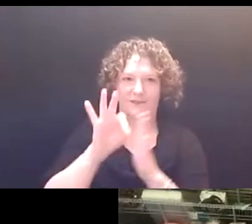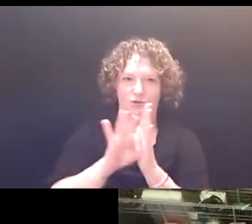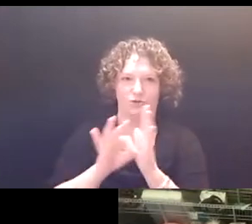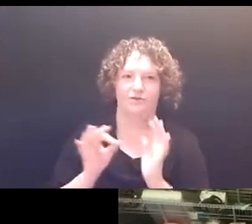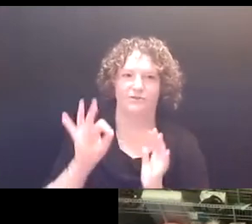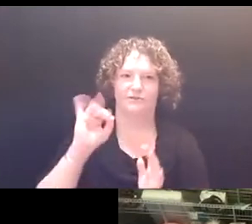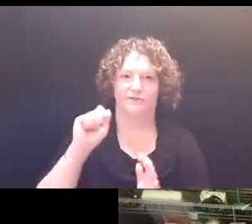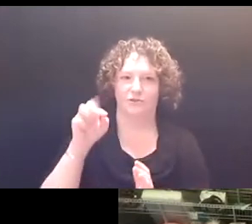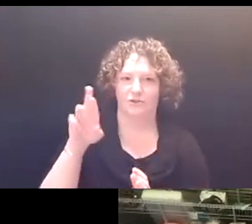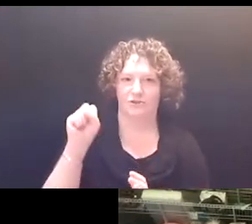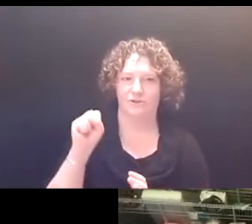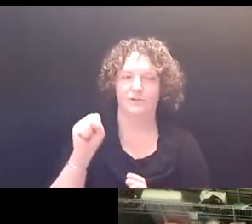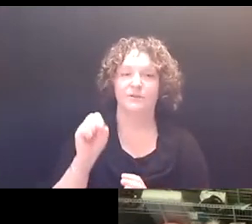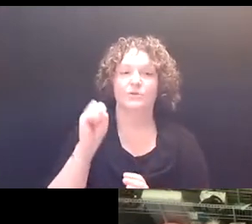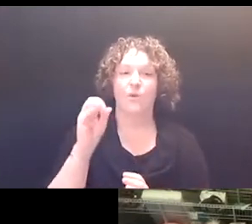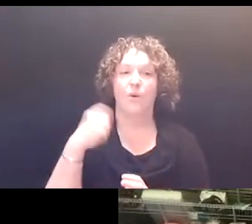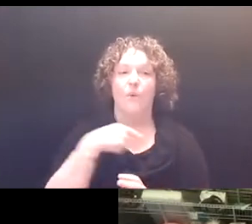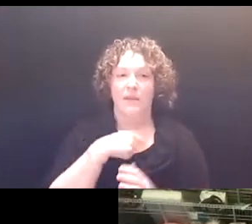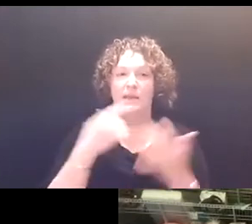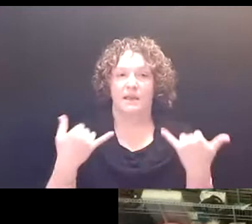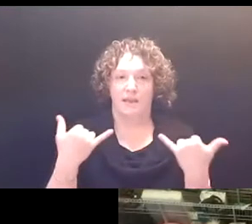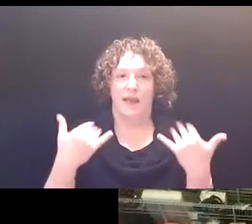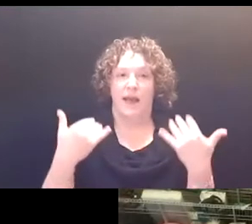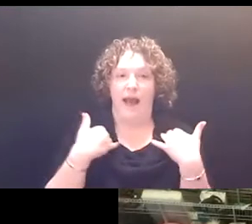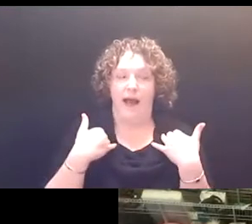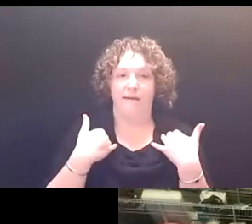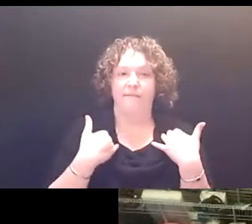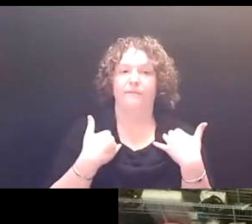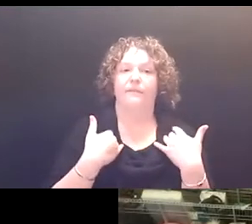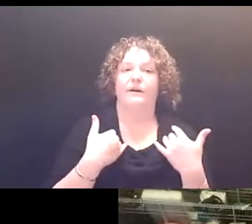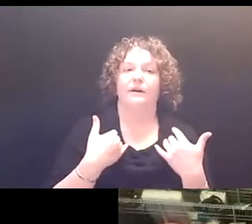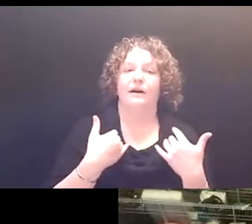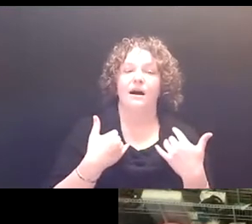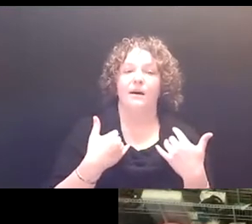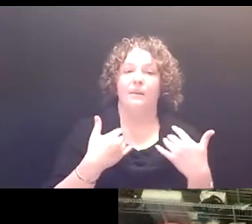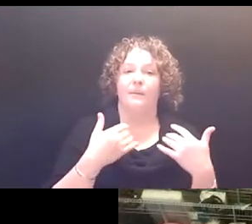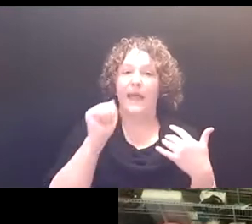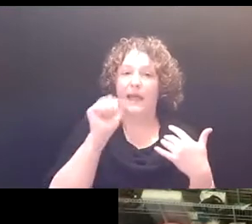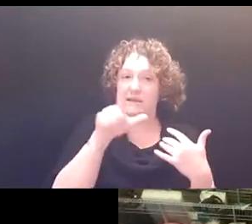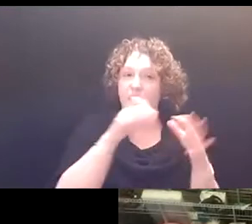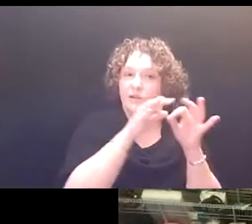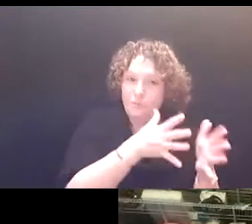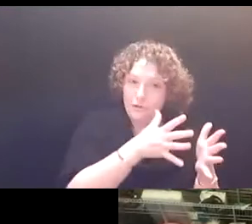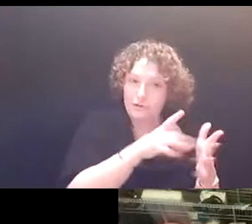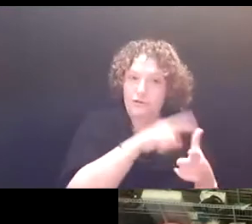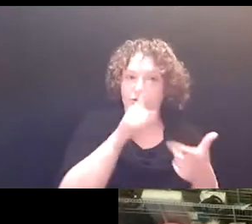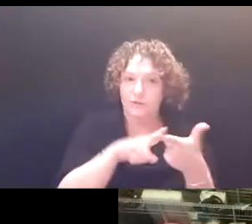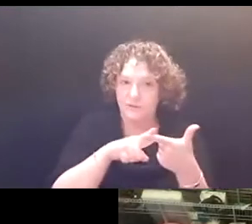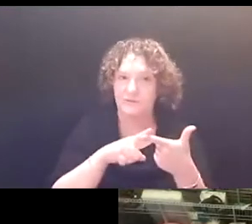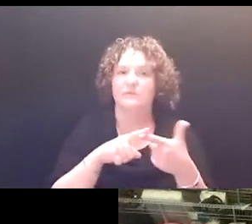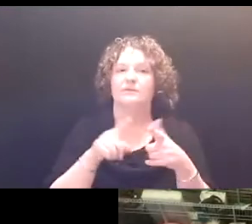about access features. So we currently have